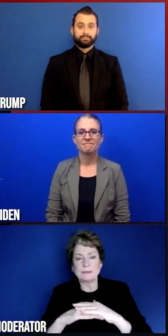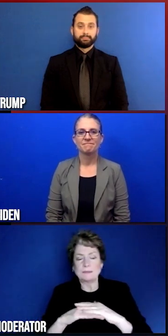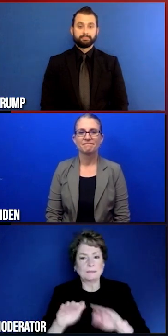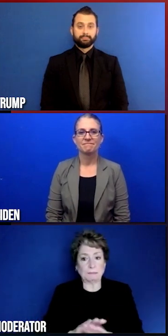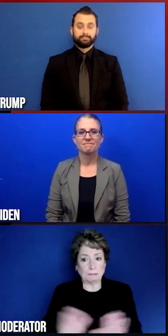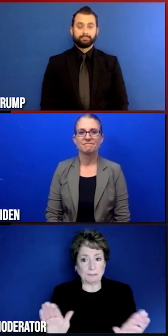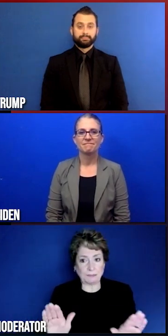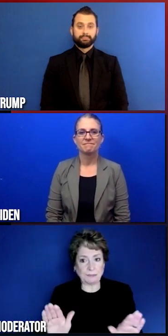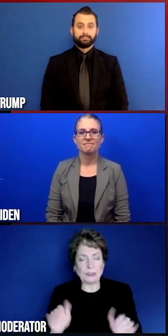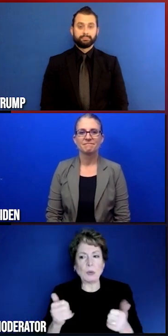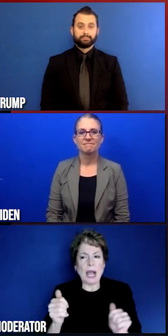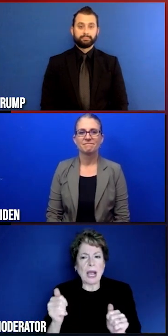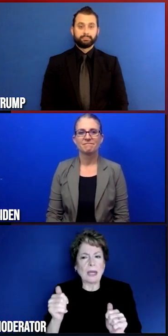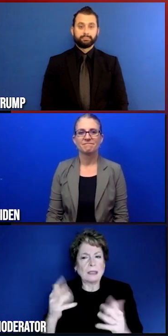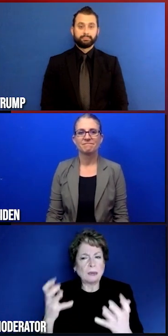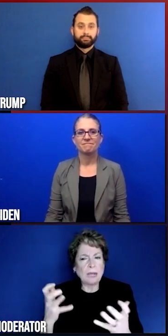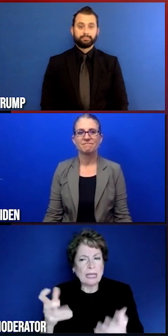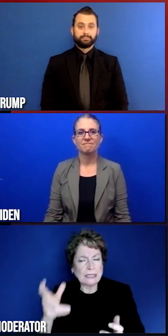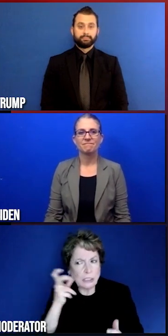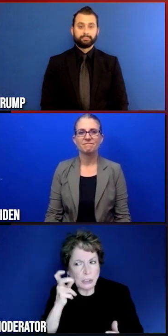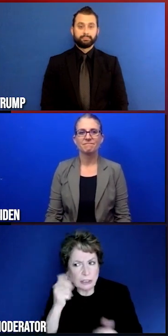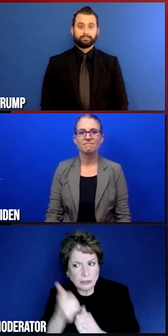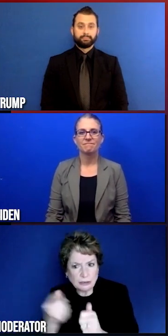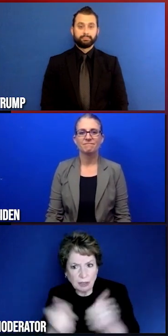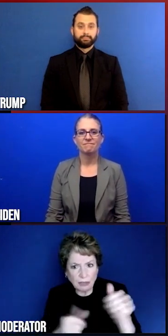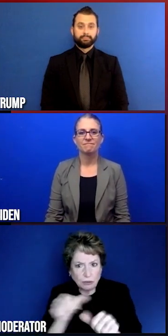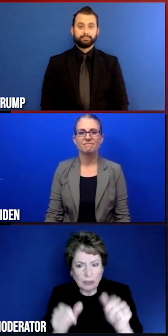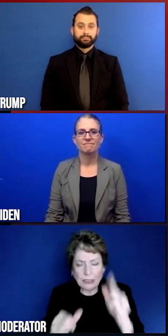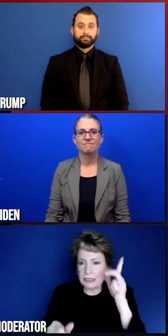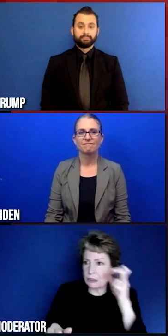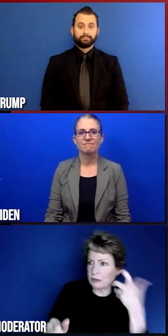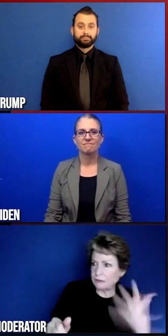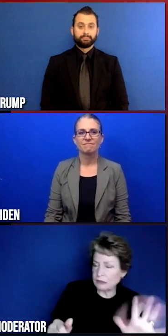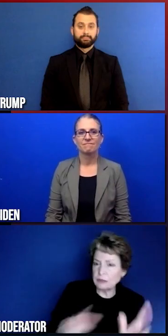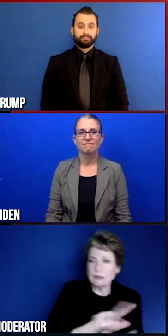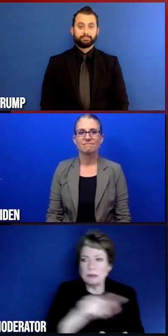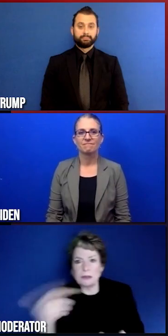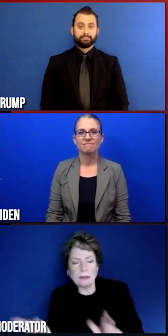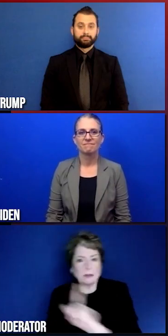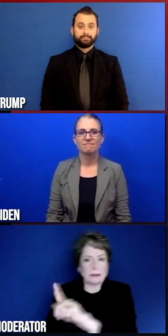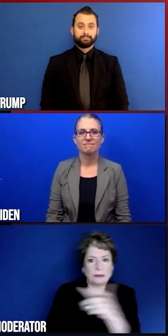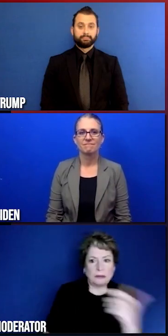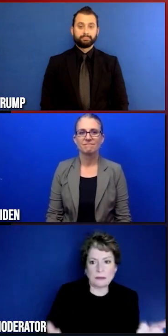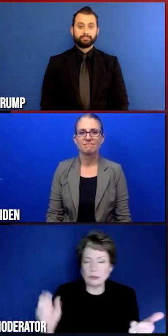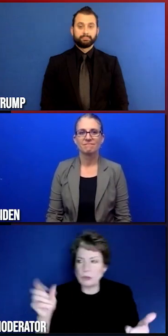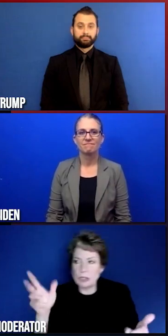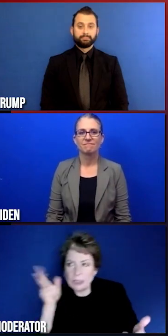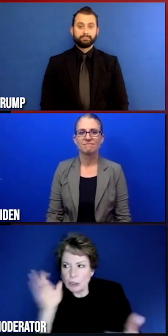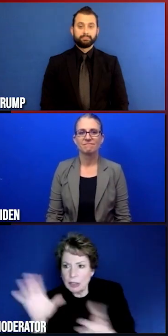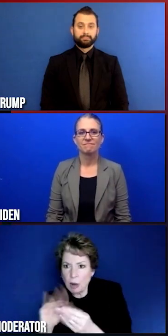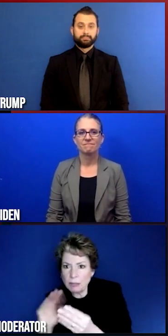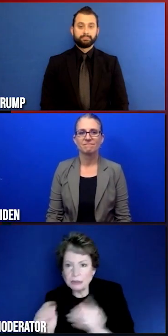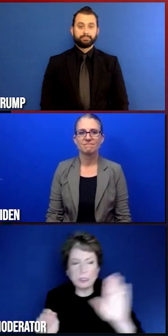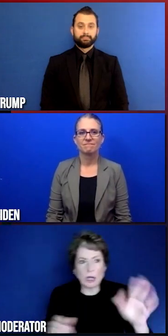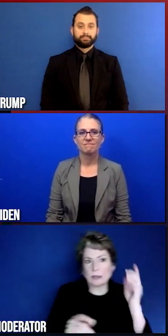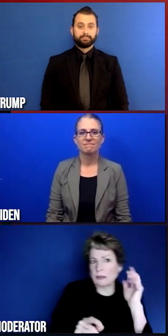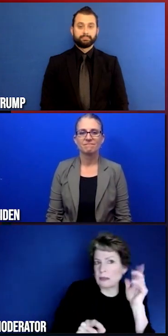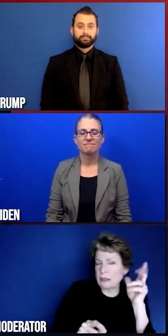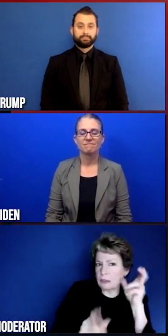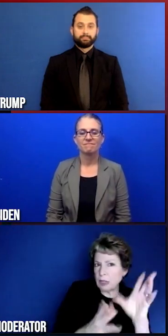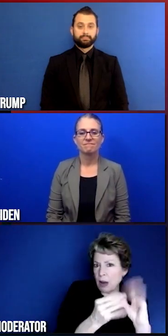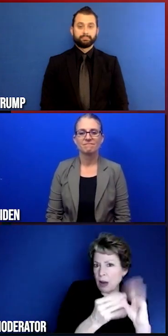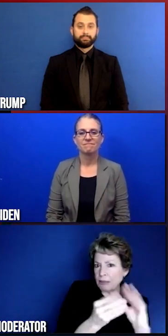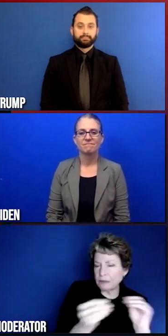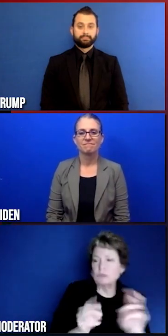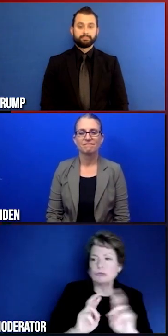people to hear every word of what you both have to say. And so with that, if you're ready, let's start. And we will begin